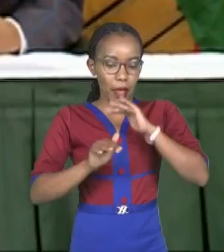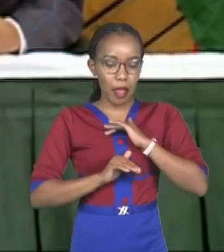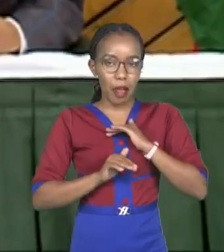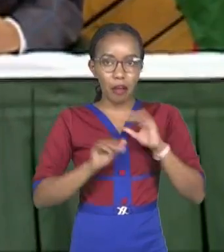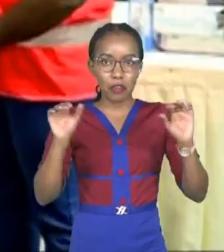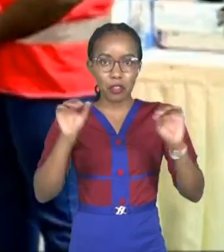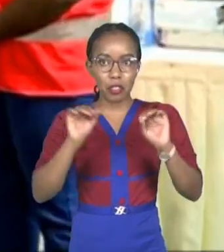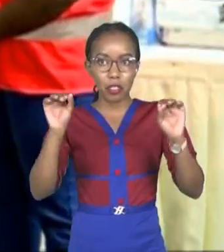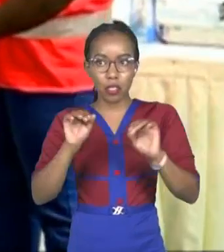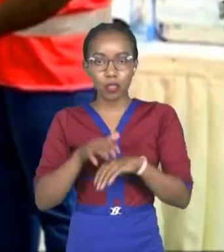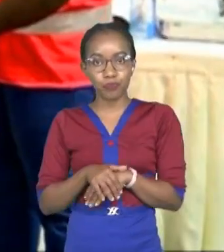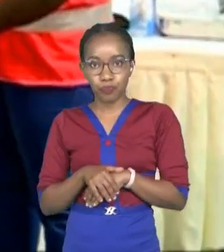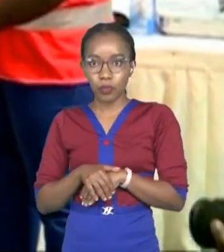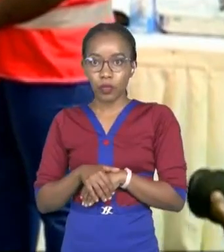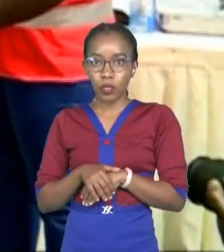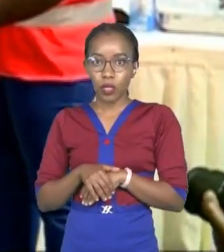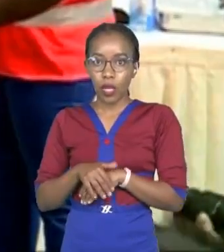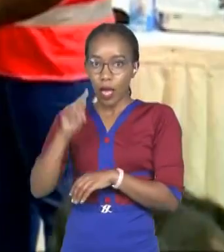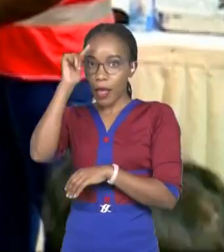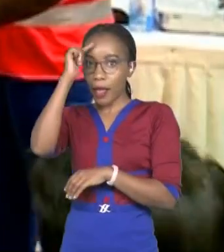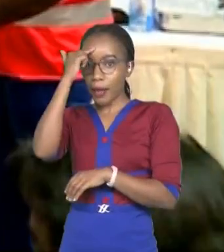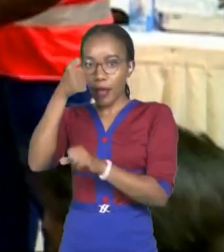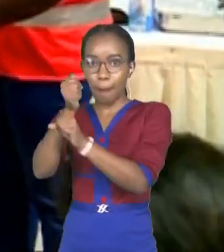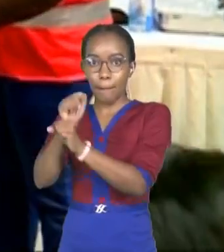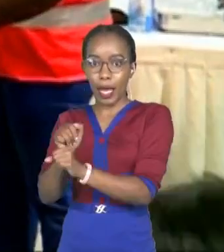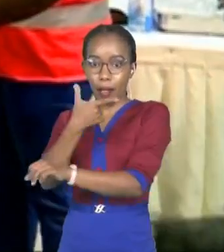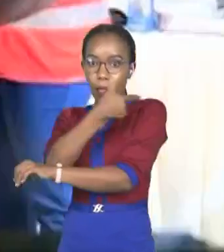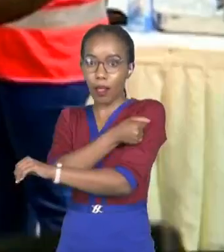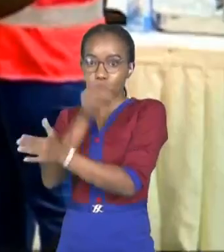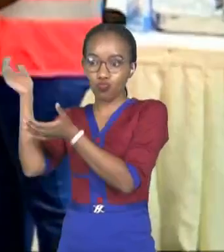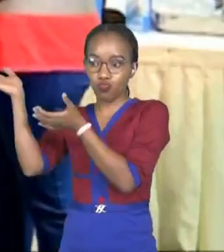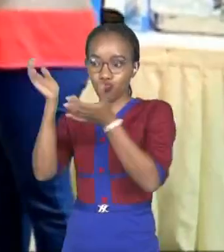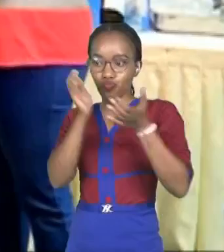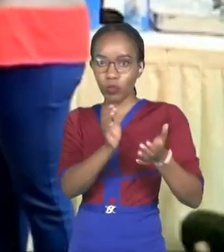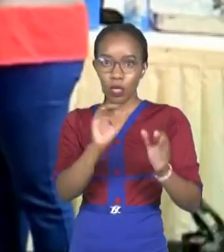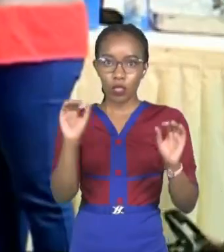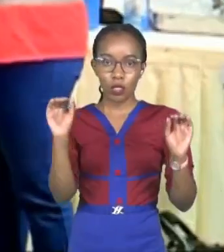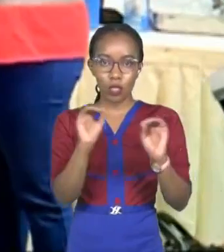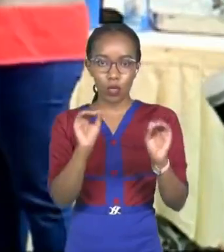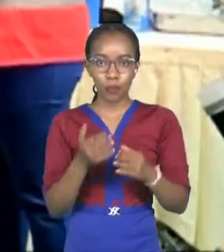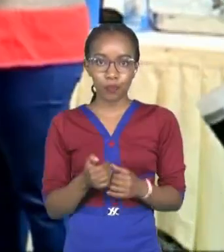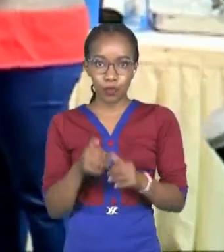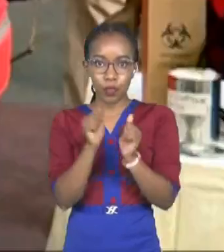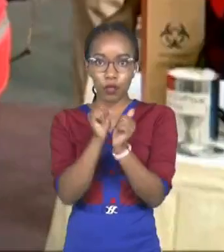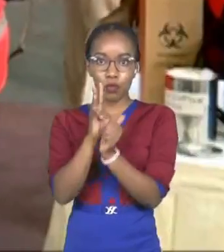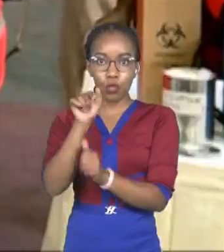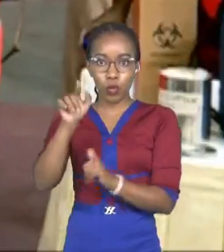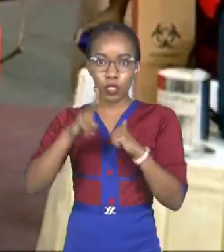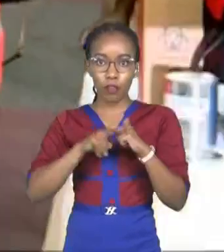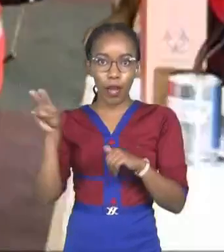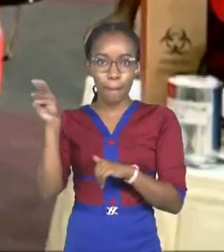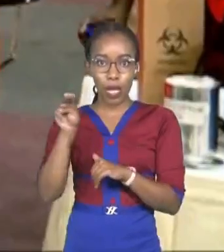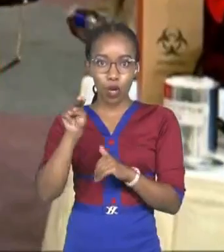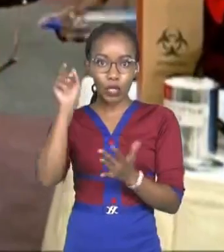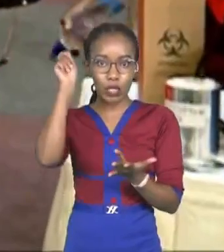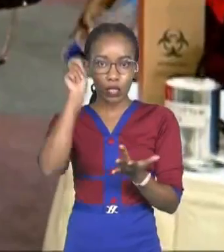world's largest supplier of ASTRAZENECA vaccines, India, is no longer exporting the said drugs. 14.7 million people have been